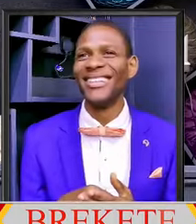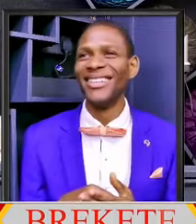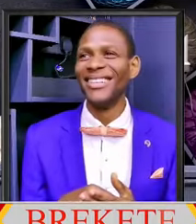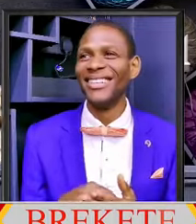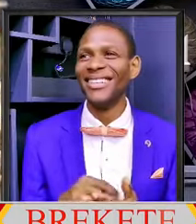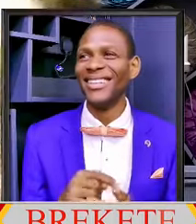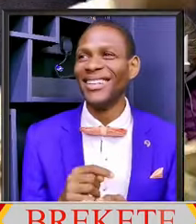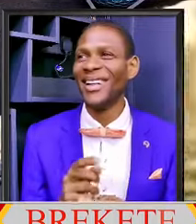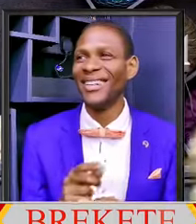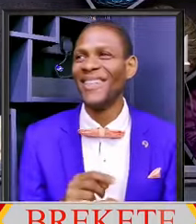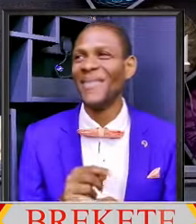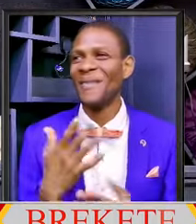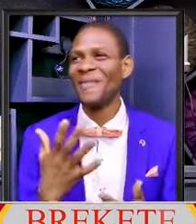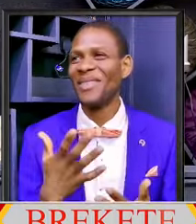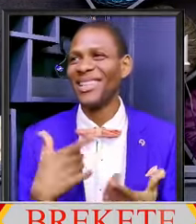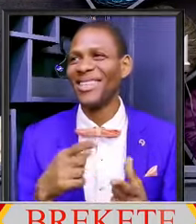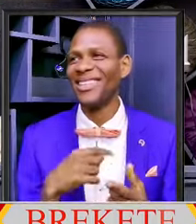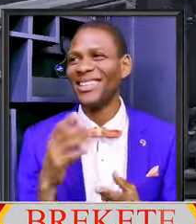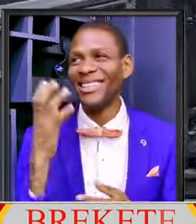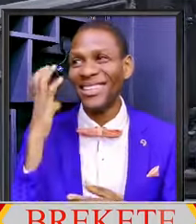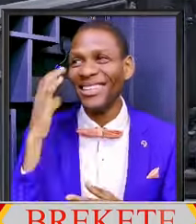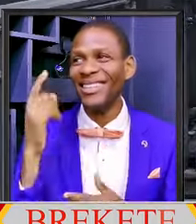one. Wait, make I hear it.